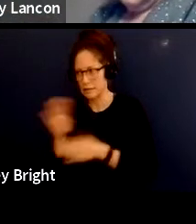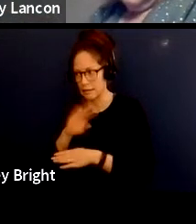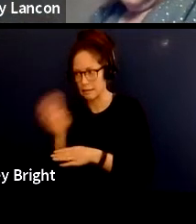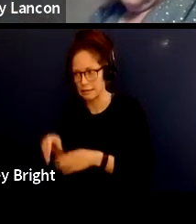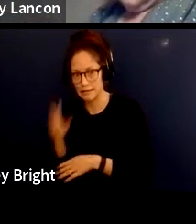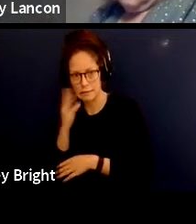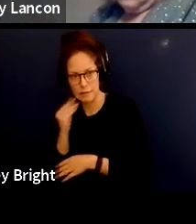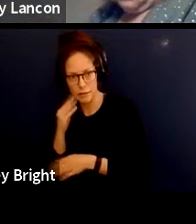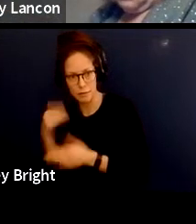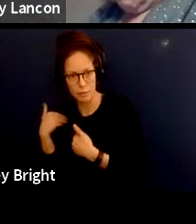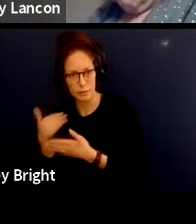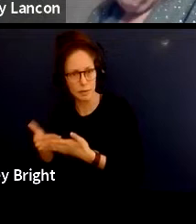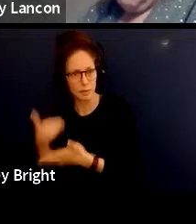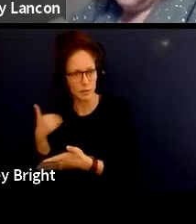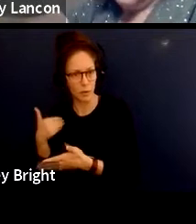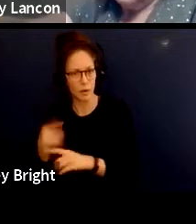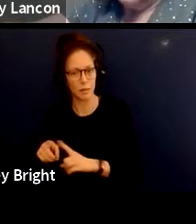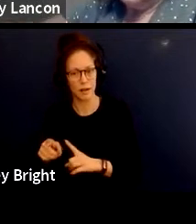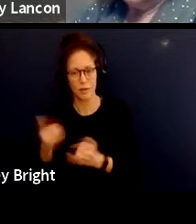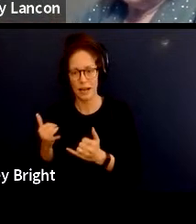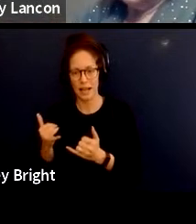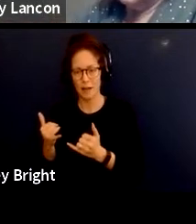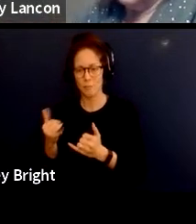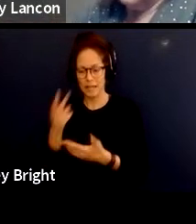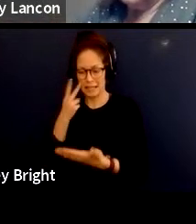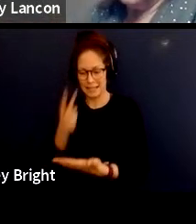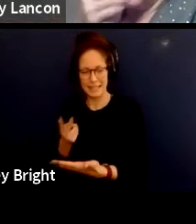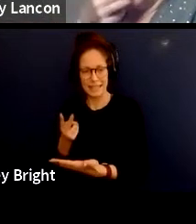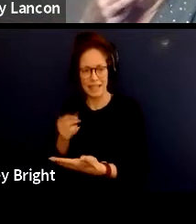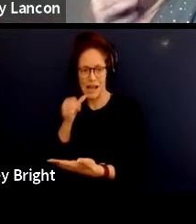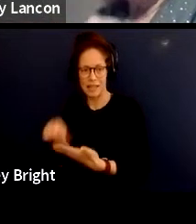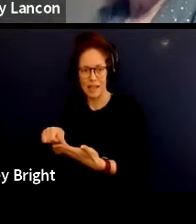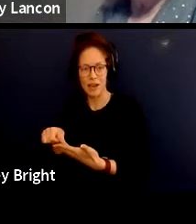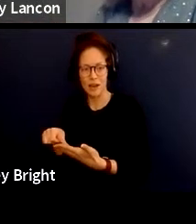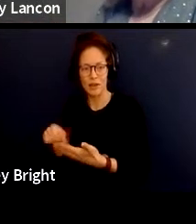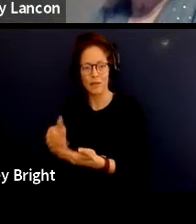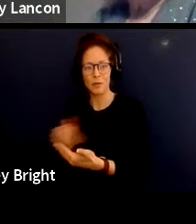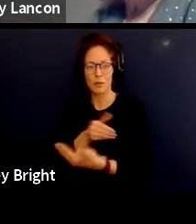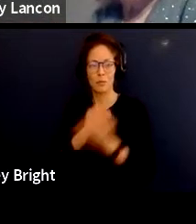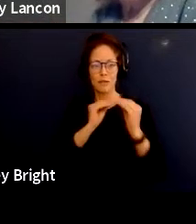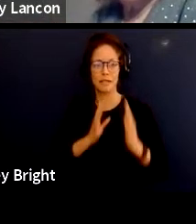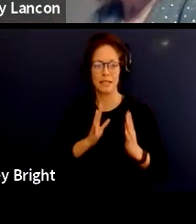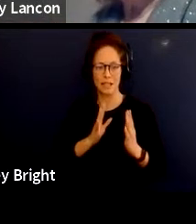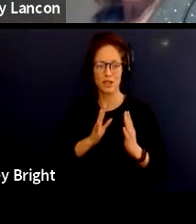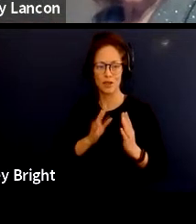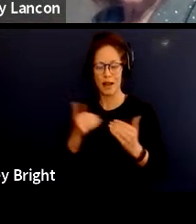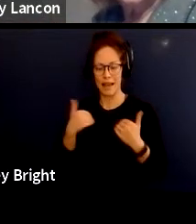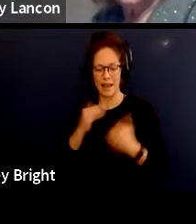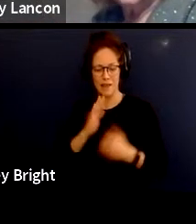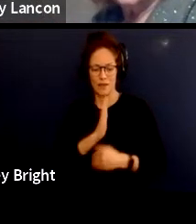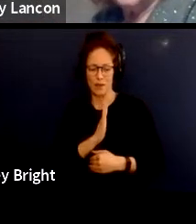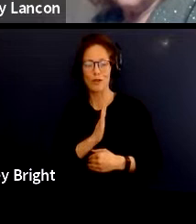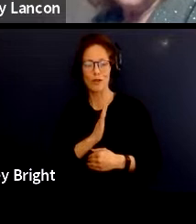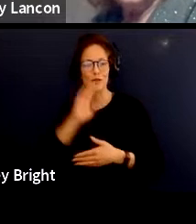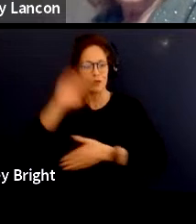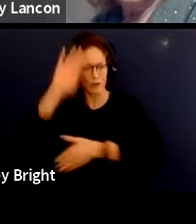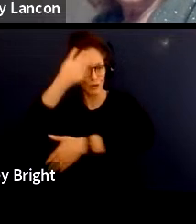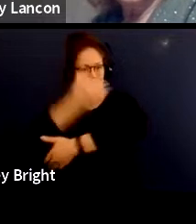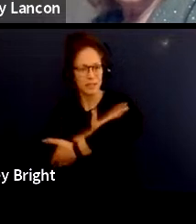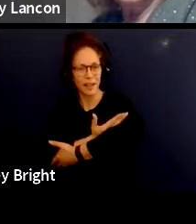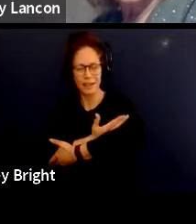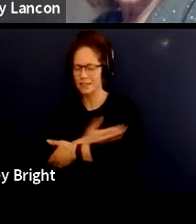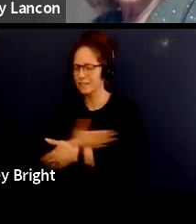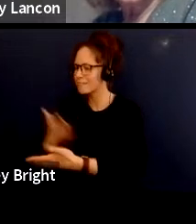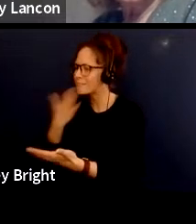but I'm doing it. Actually, I'm looking at a letter I got from a former teacher that I have her son, and she is complimenting